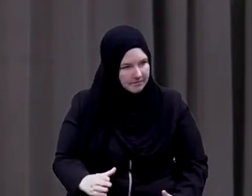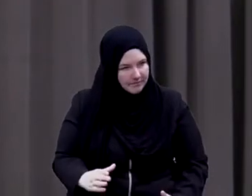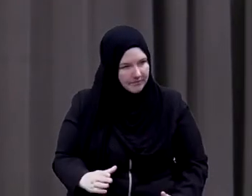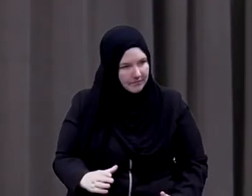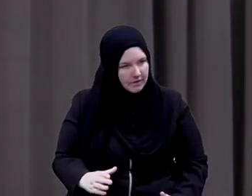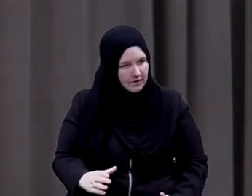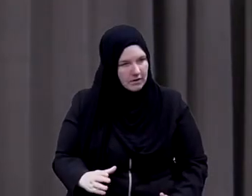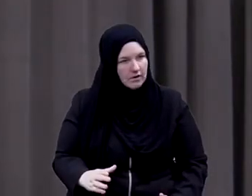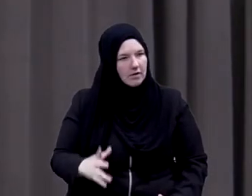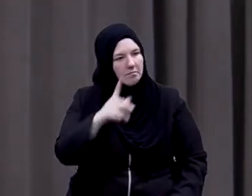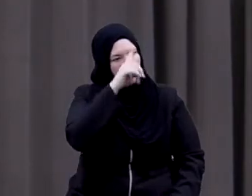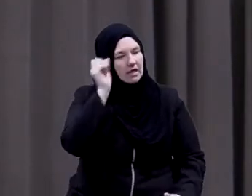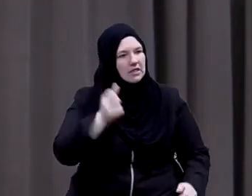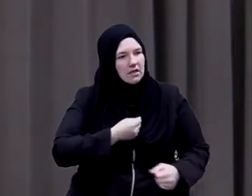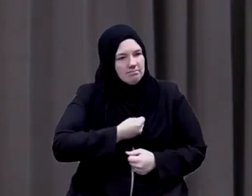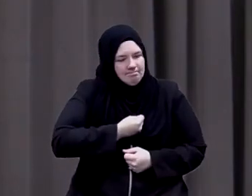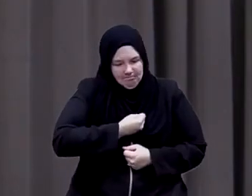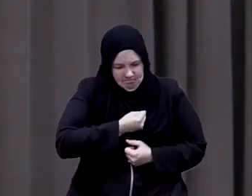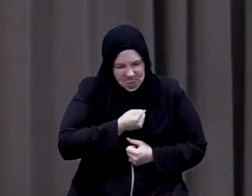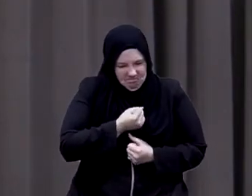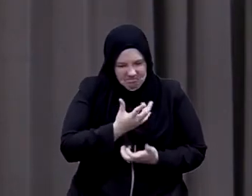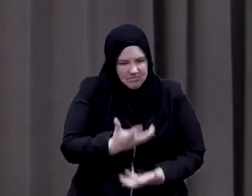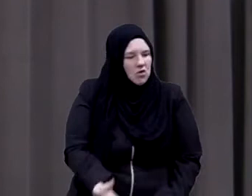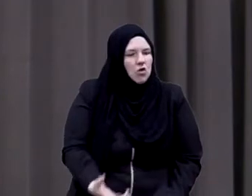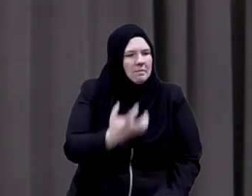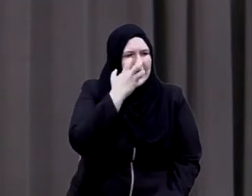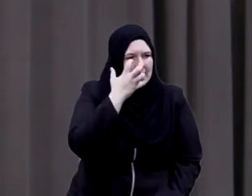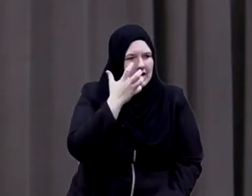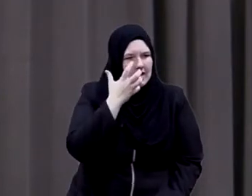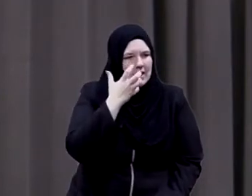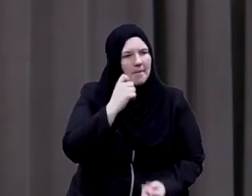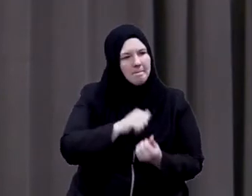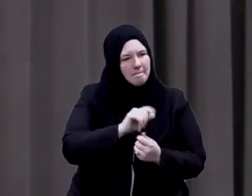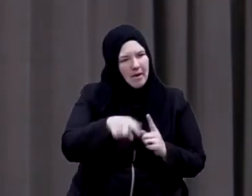to vent their anger.